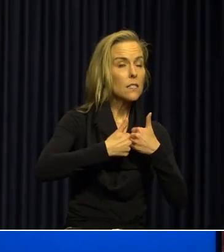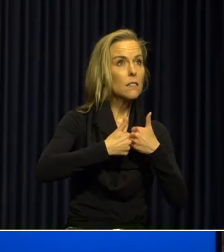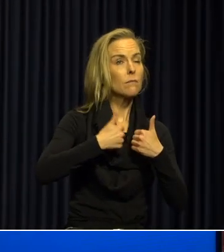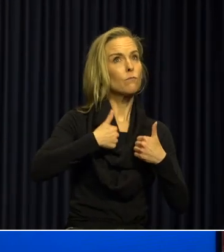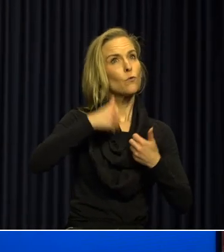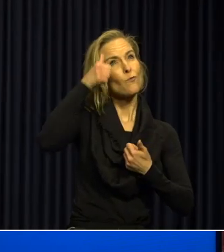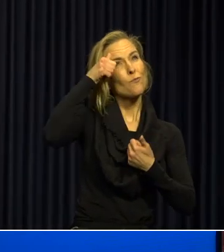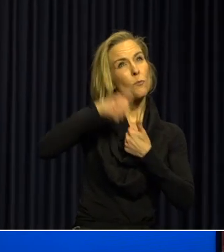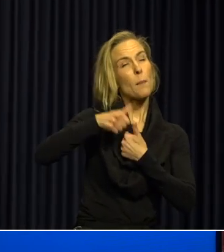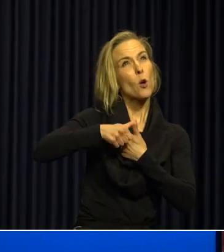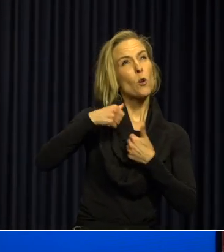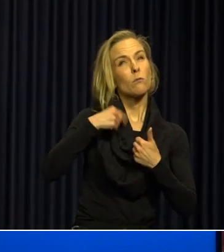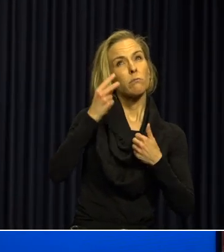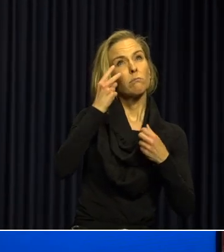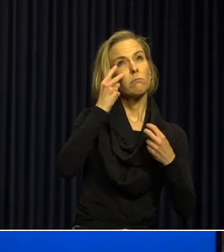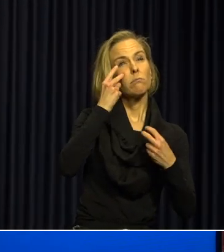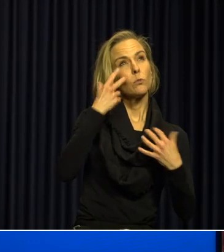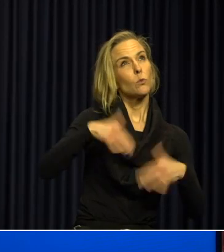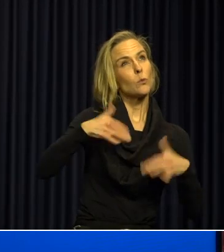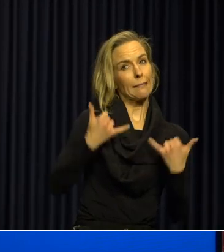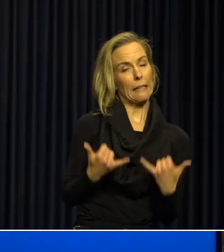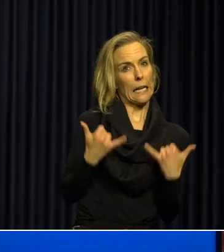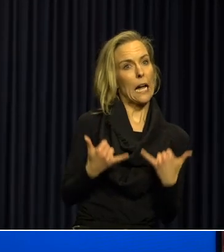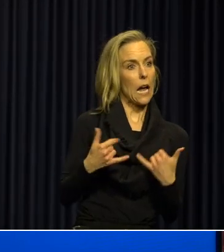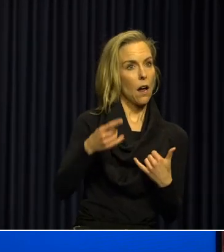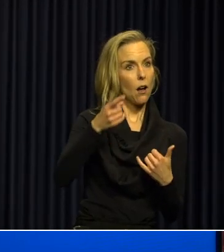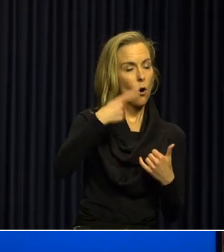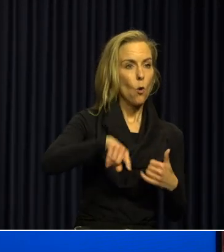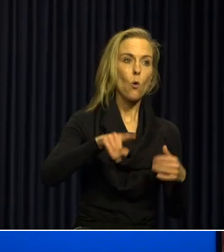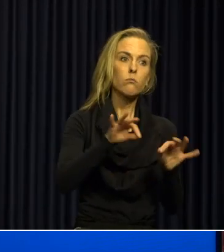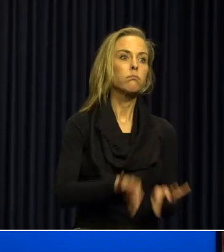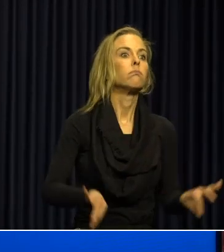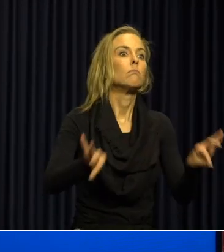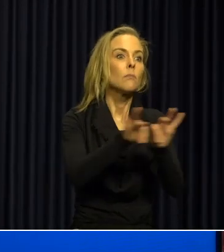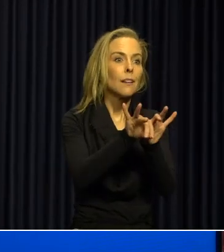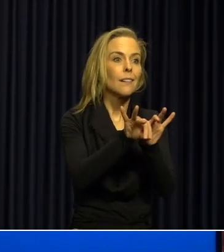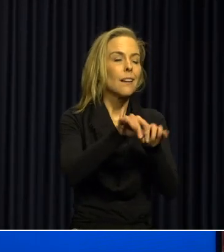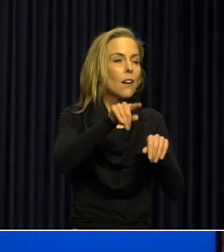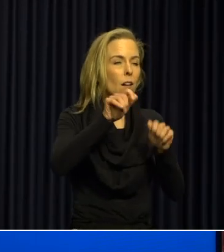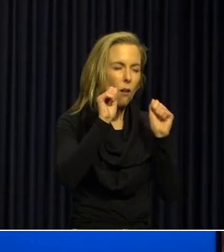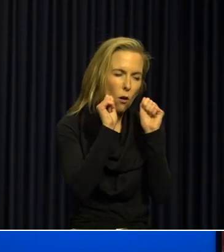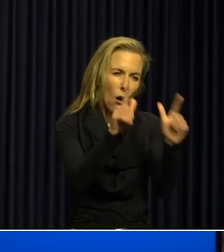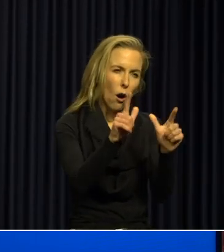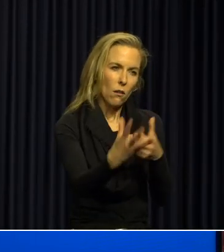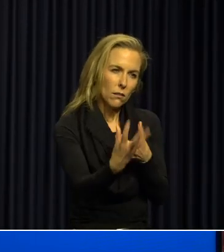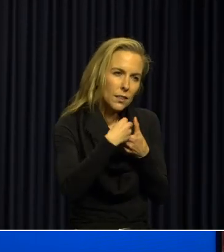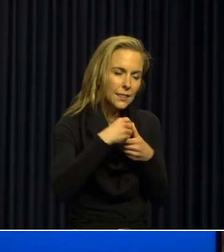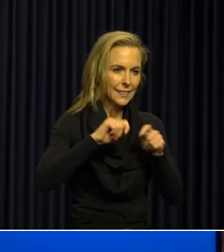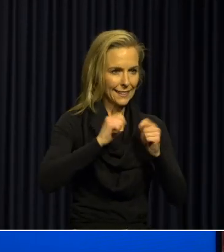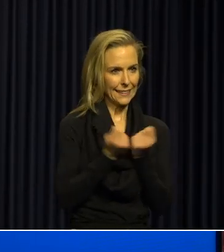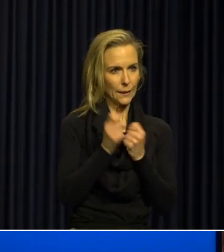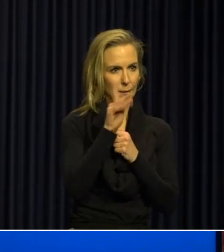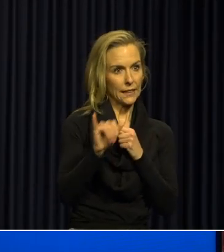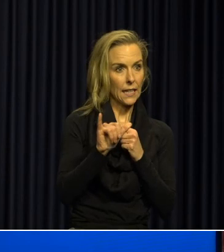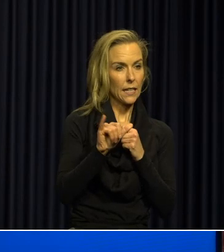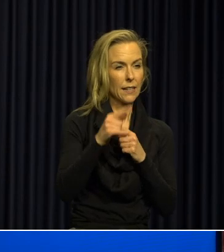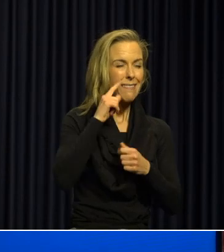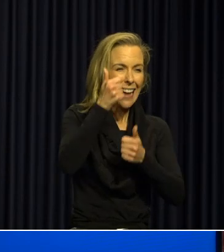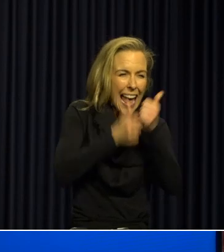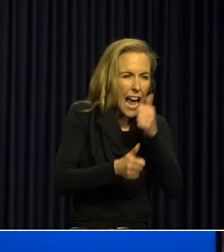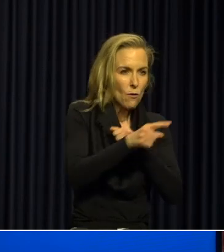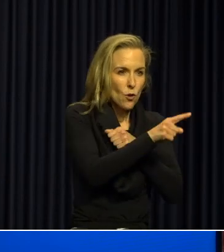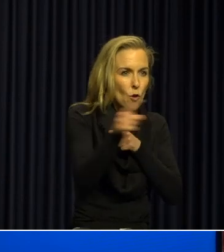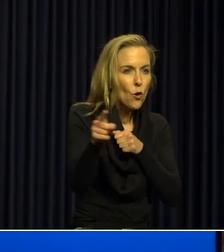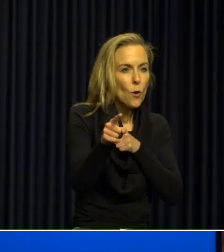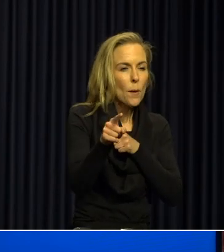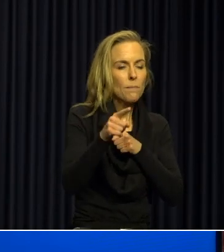remember where everyone matters and everyone is a part of Team Kentucky. We need each and everyone's best